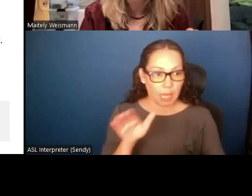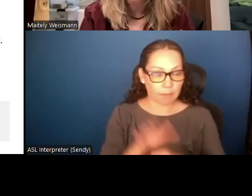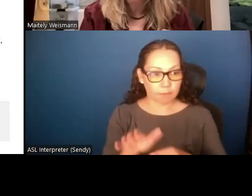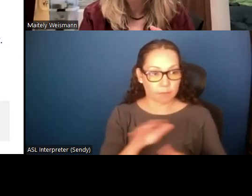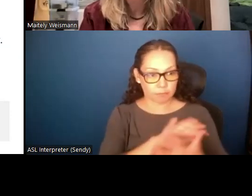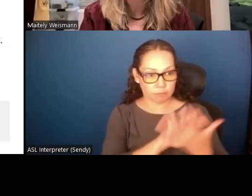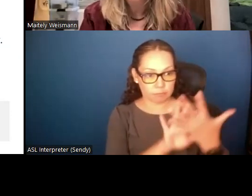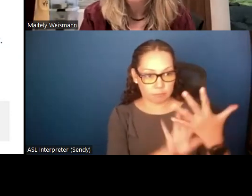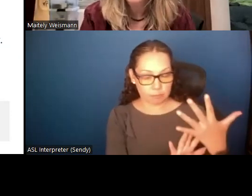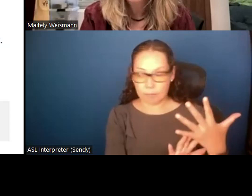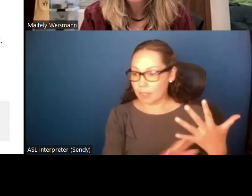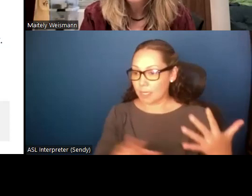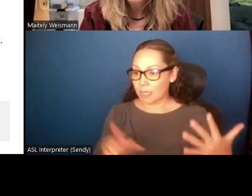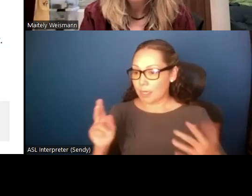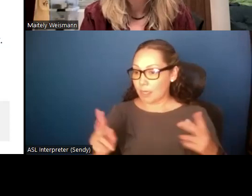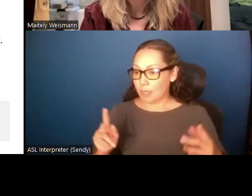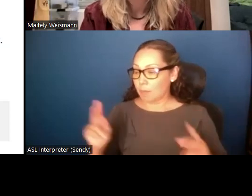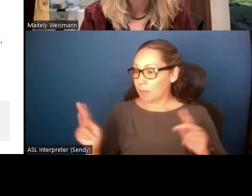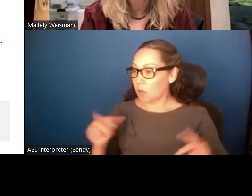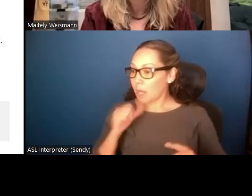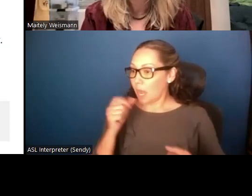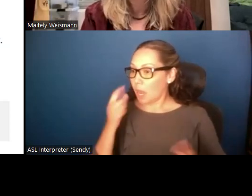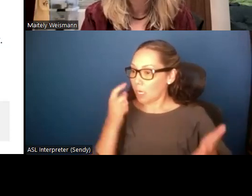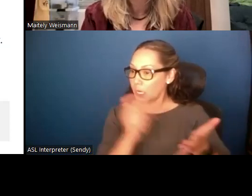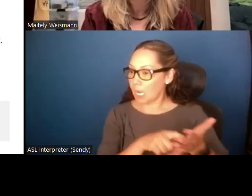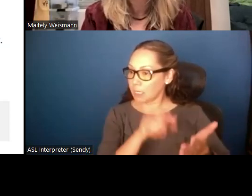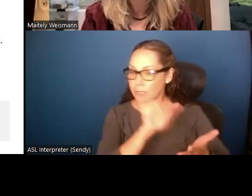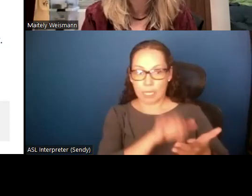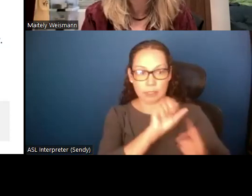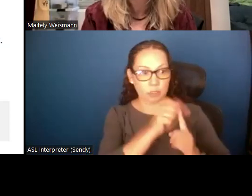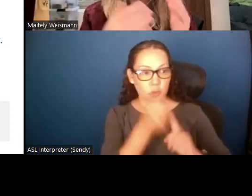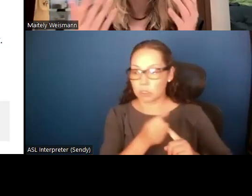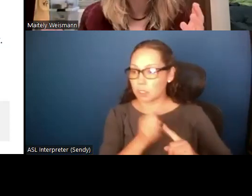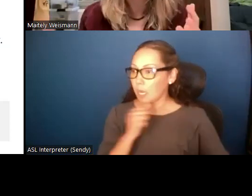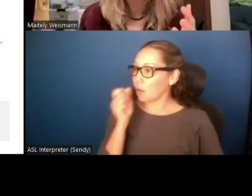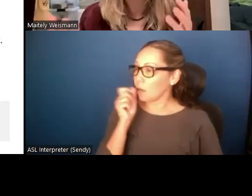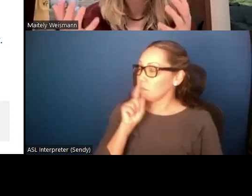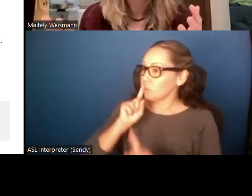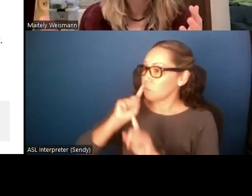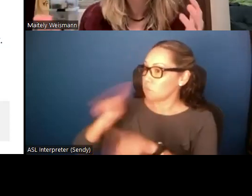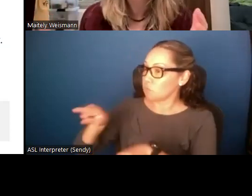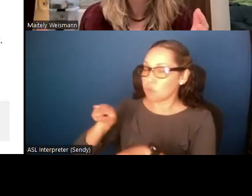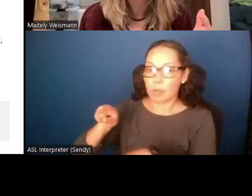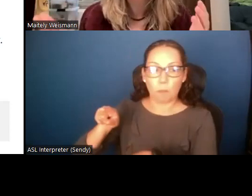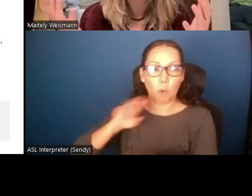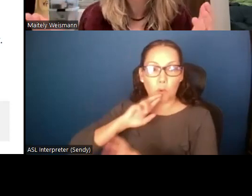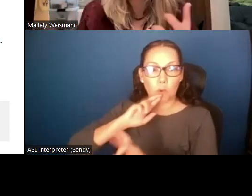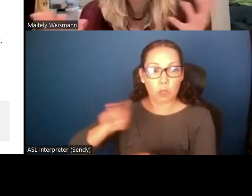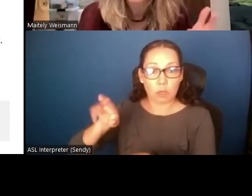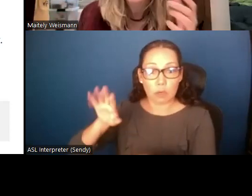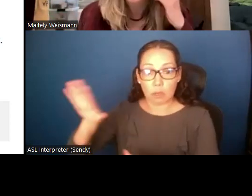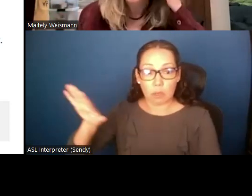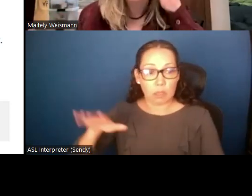being recognized and reported. And I don't want to say that the staff means to miss it. It's just